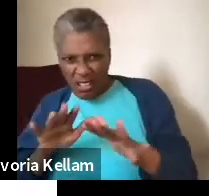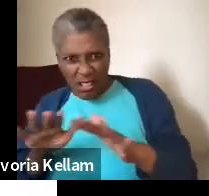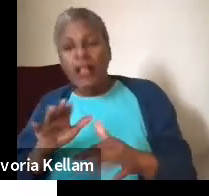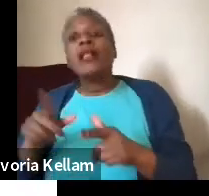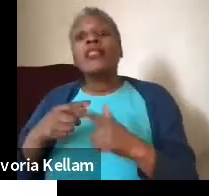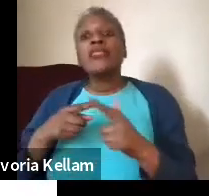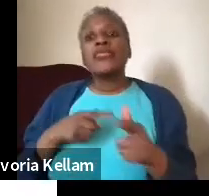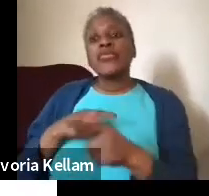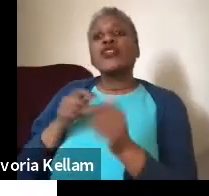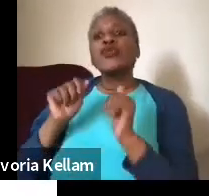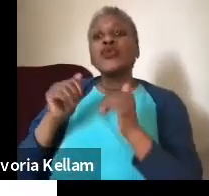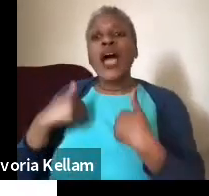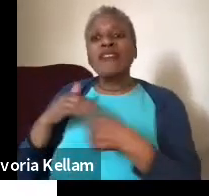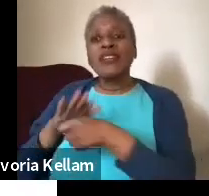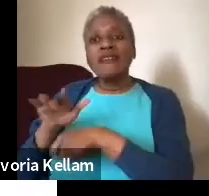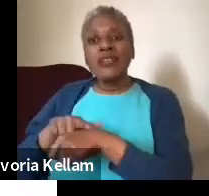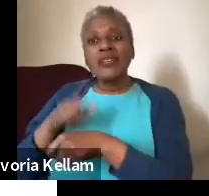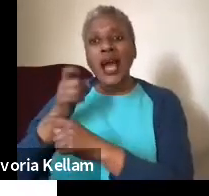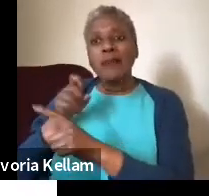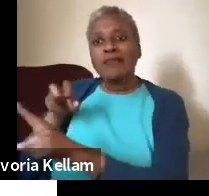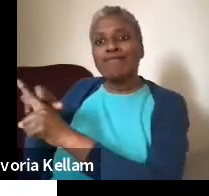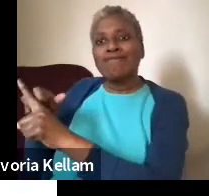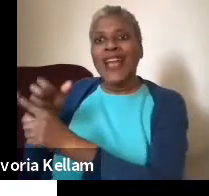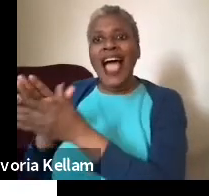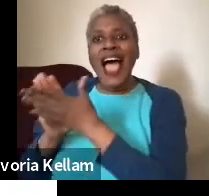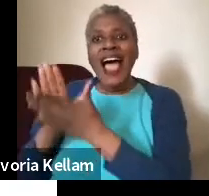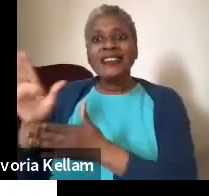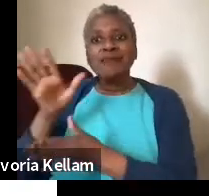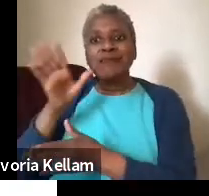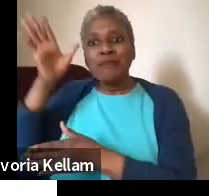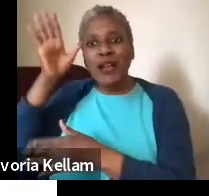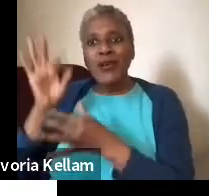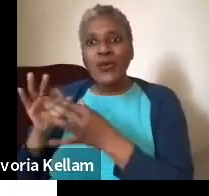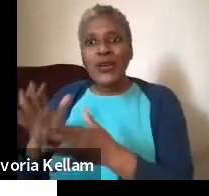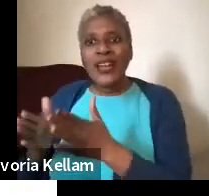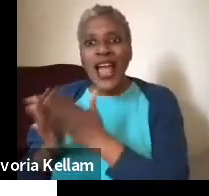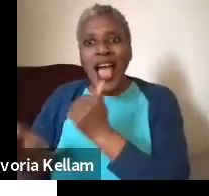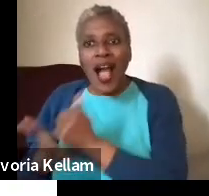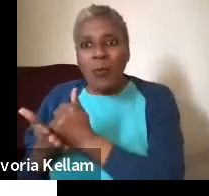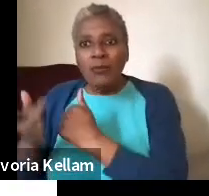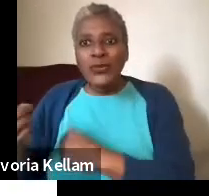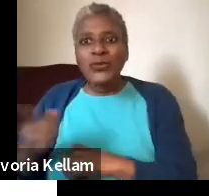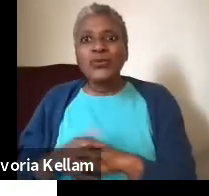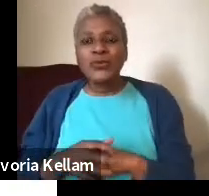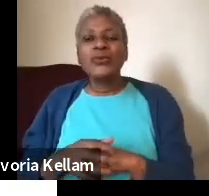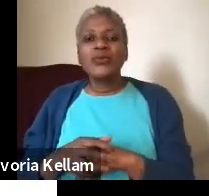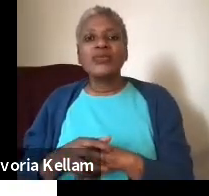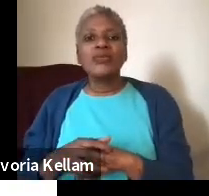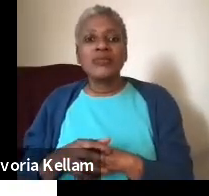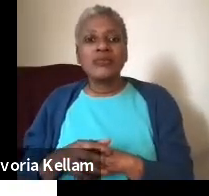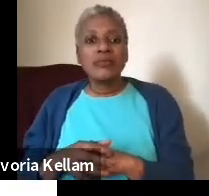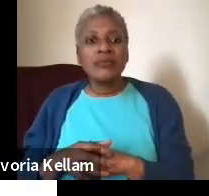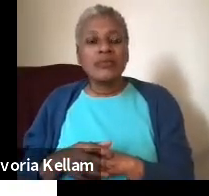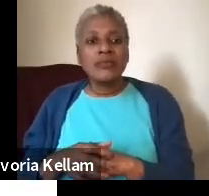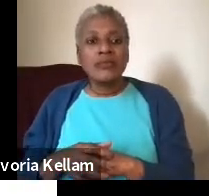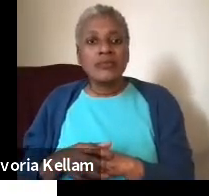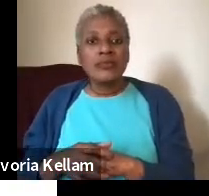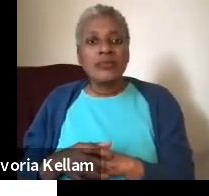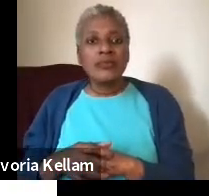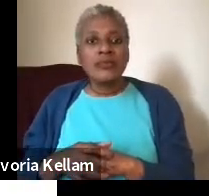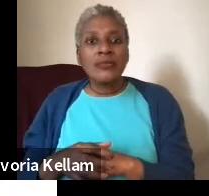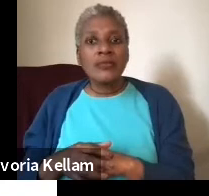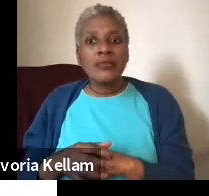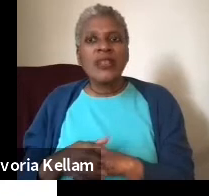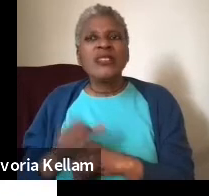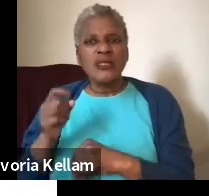account straight. You'll be so pleased you did, because of all the excellent information that's available there. And then apply